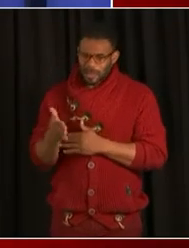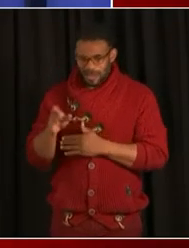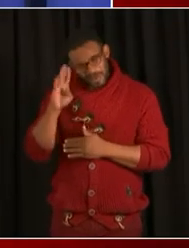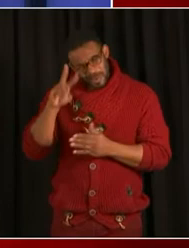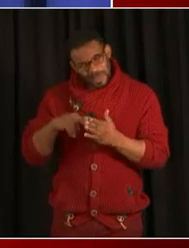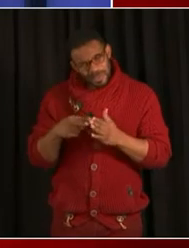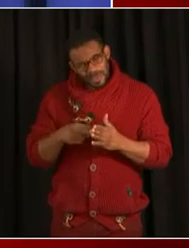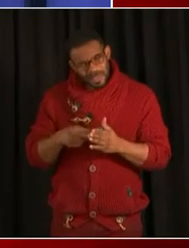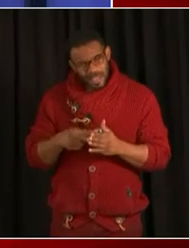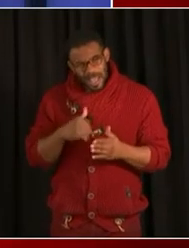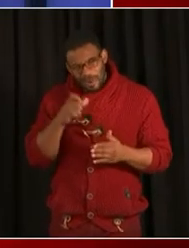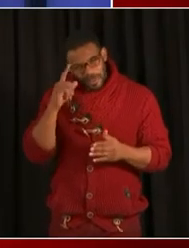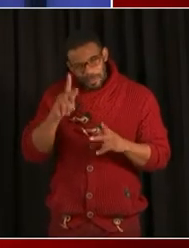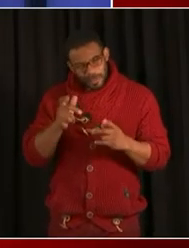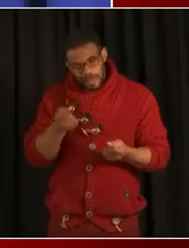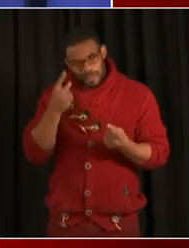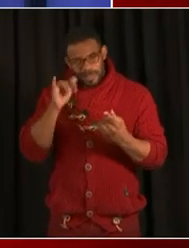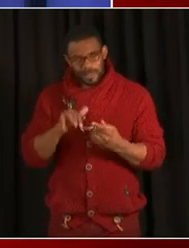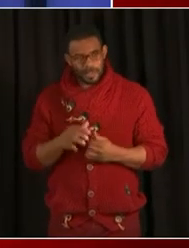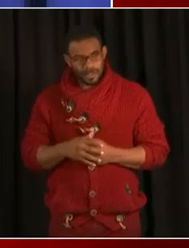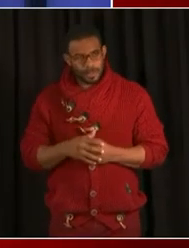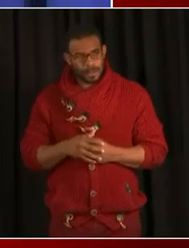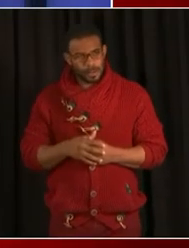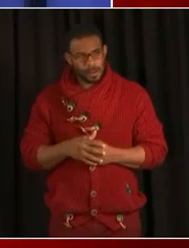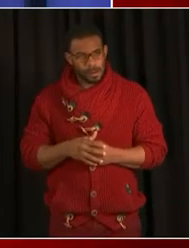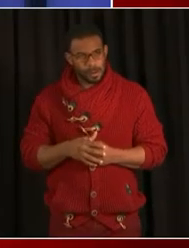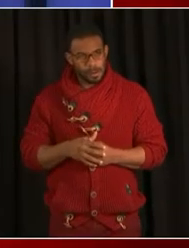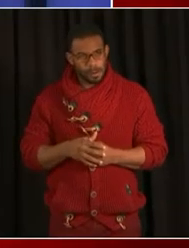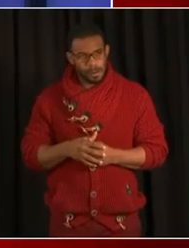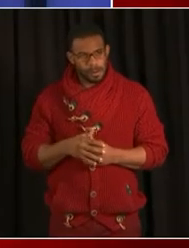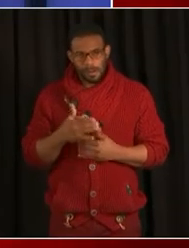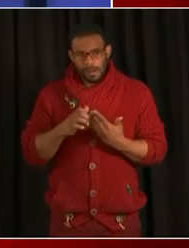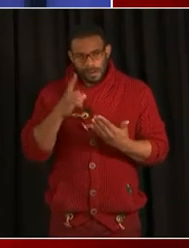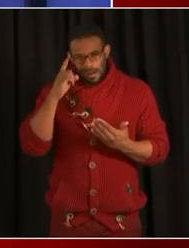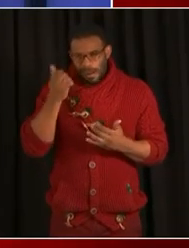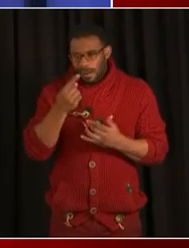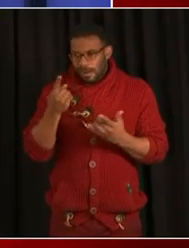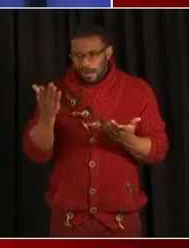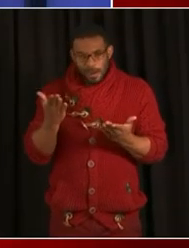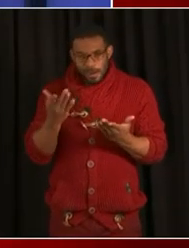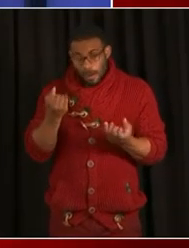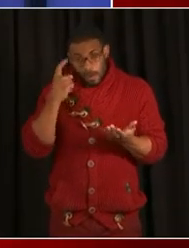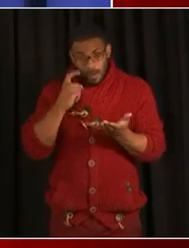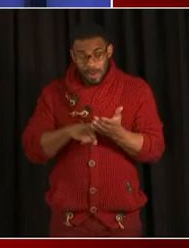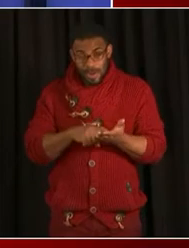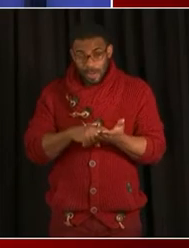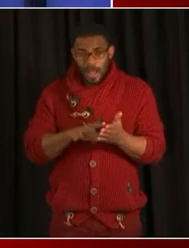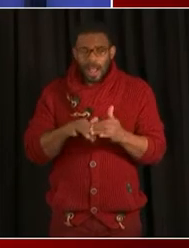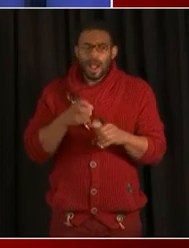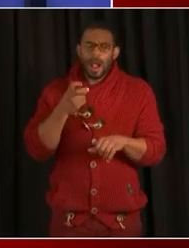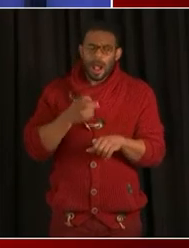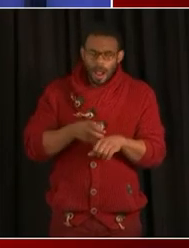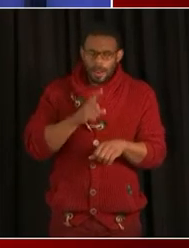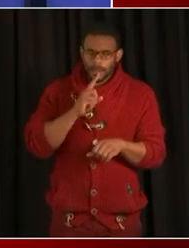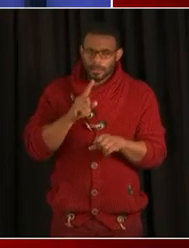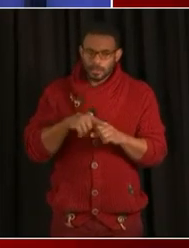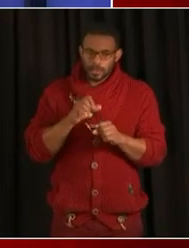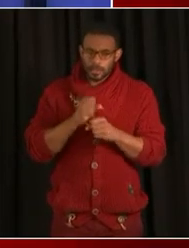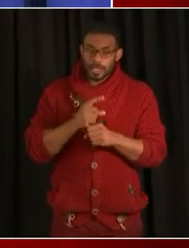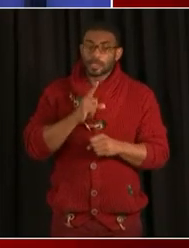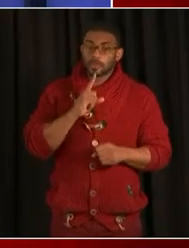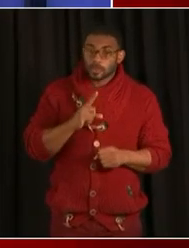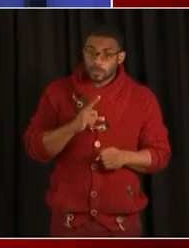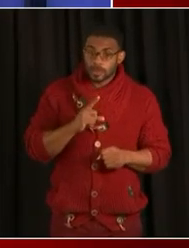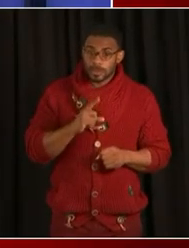in the morning? Like, I don't think people get that. I don't think anyone here realizes how hard it is to